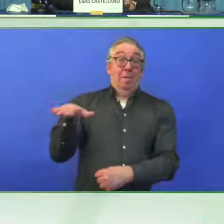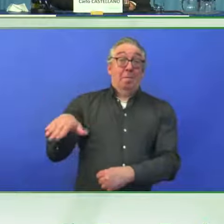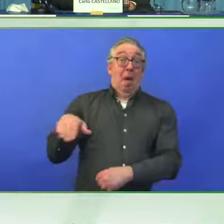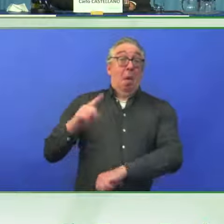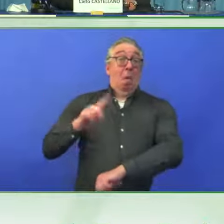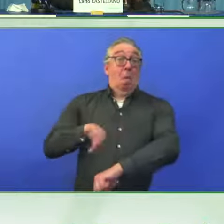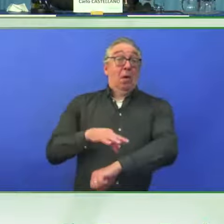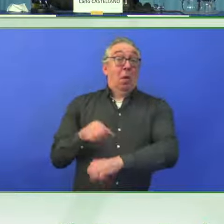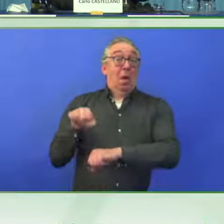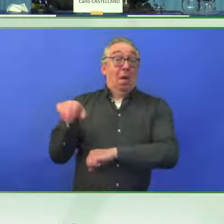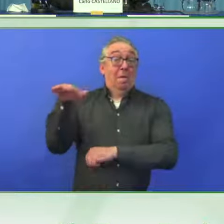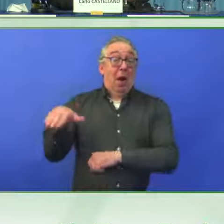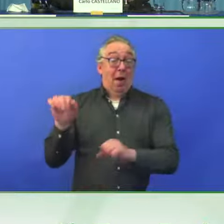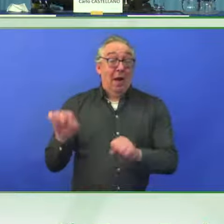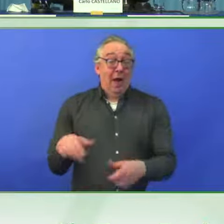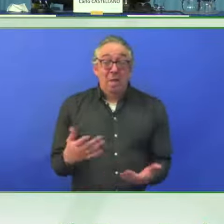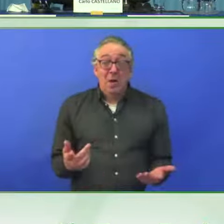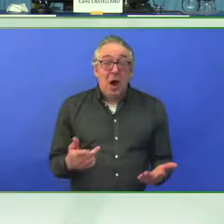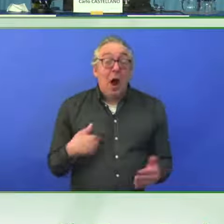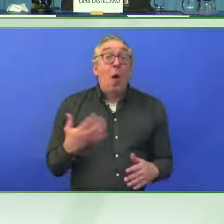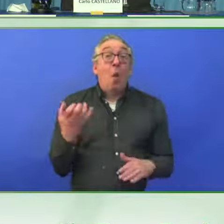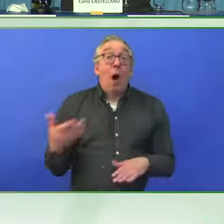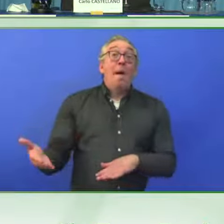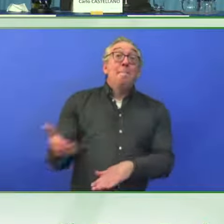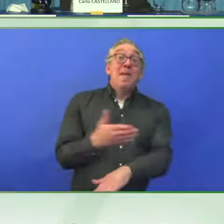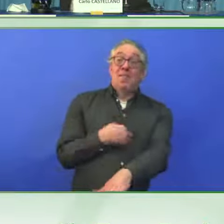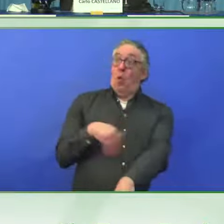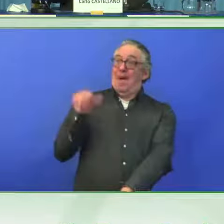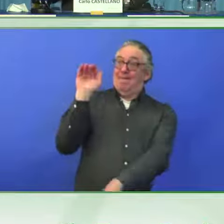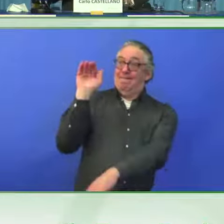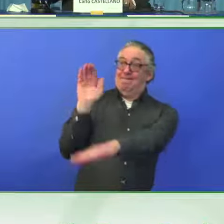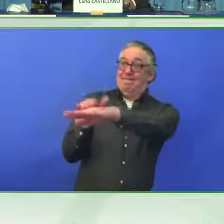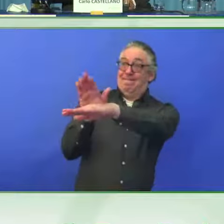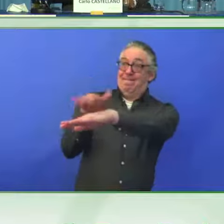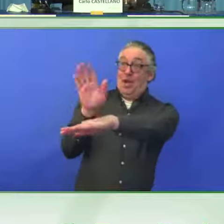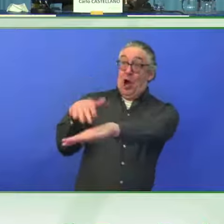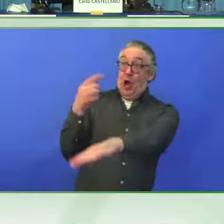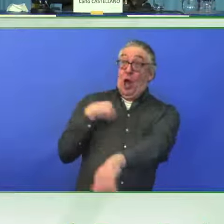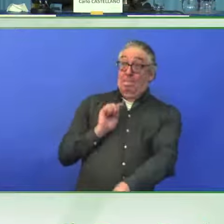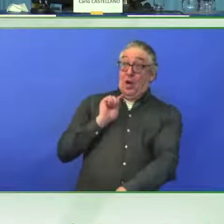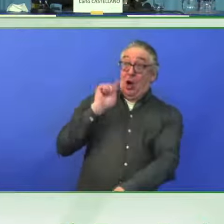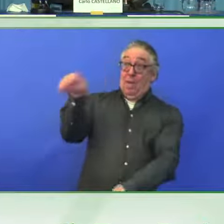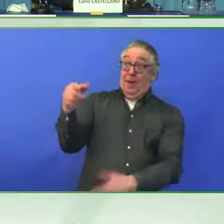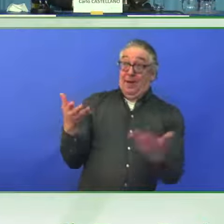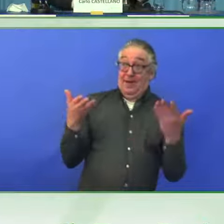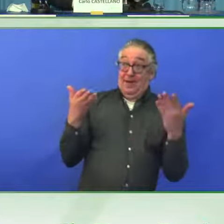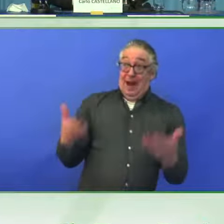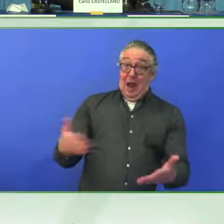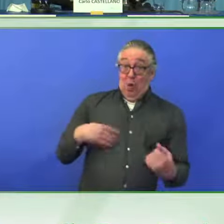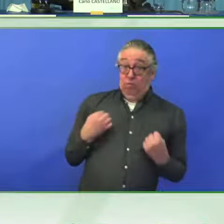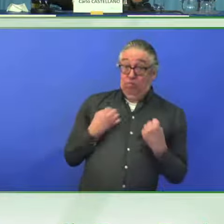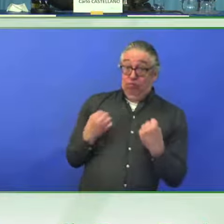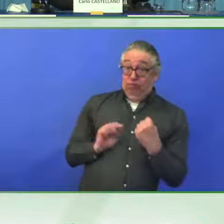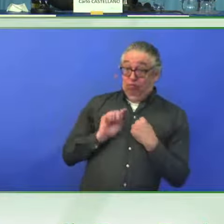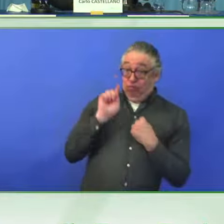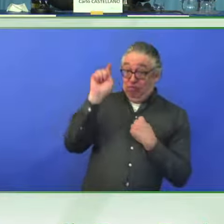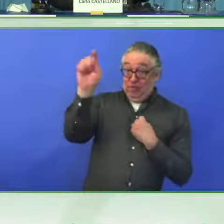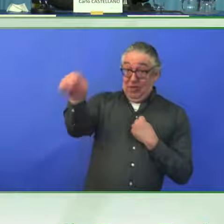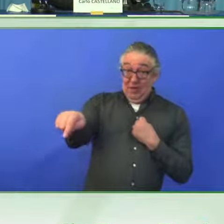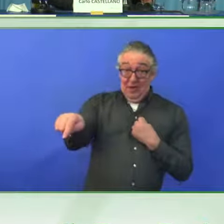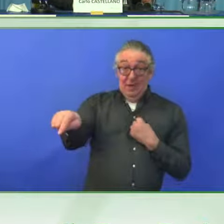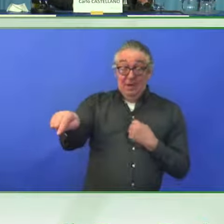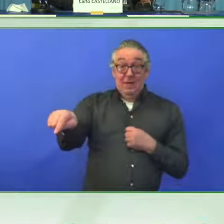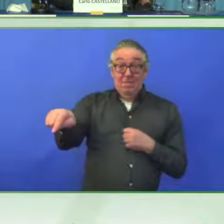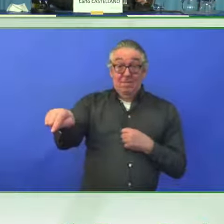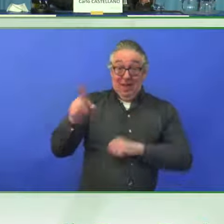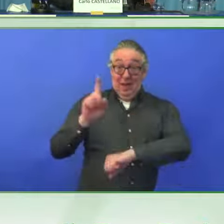to the authorities, I have to go down, and if I am, I have the data inside, I have